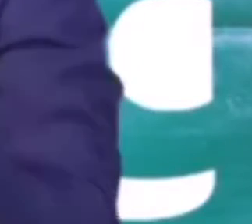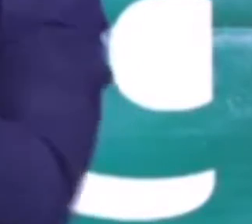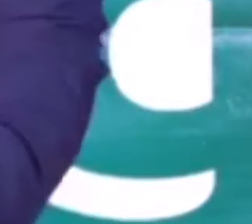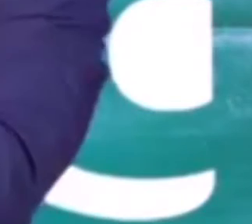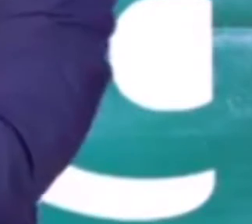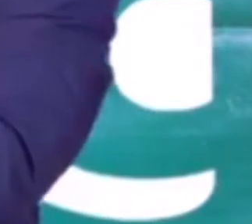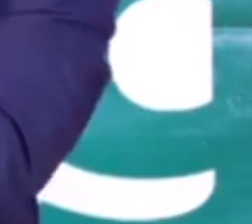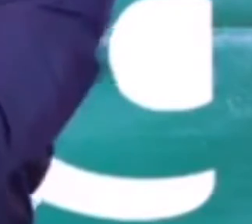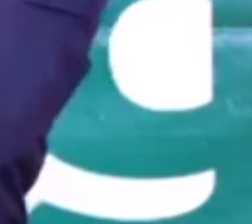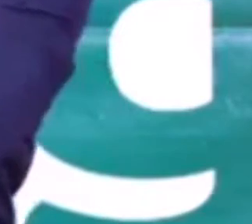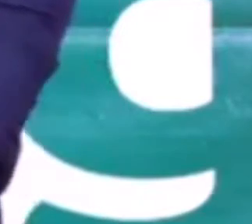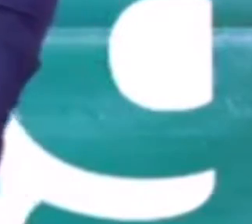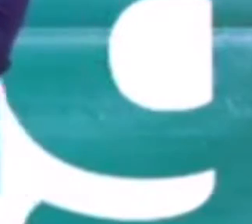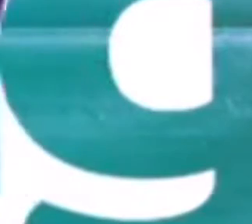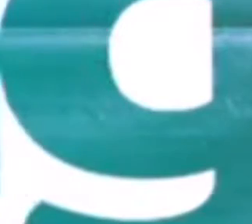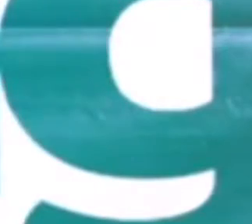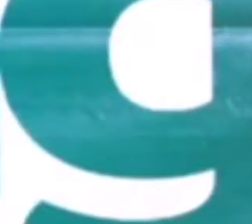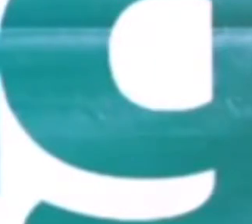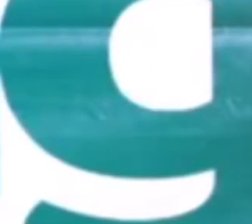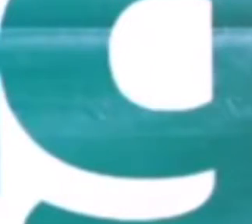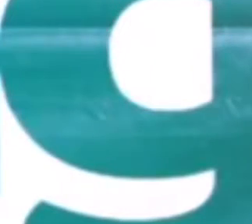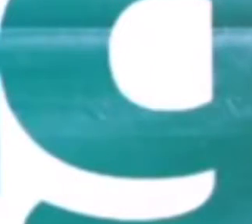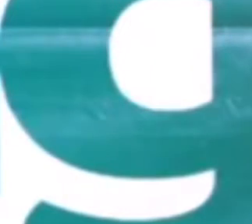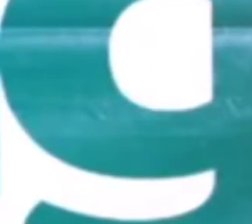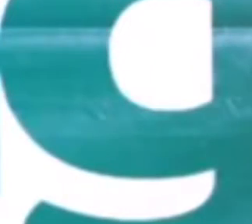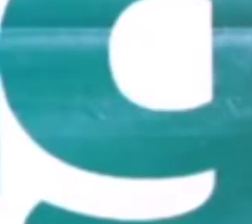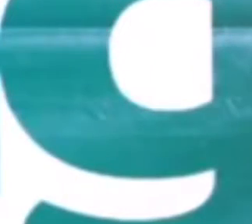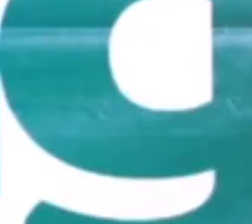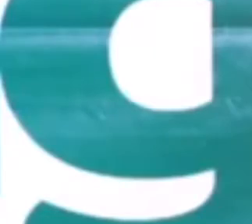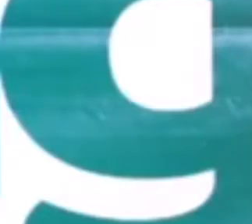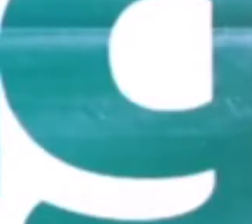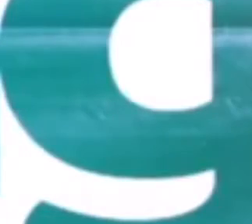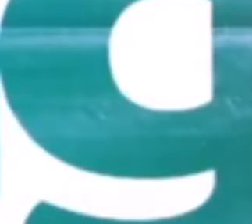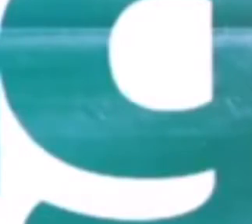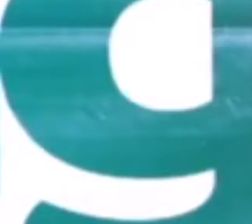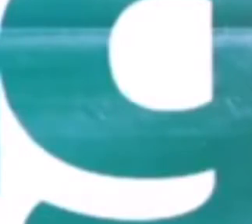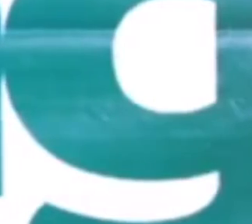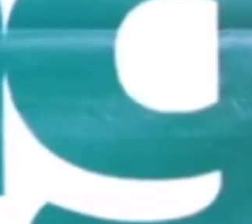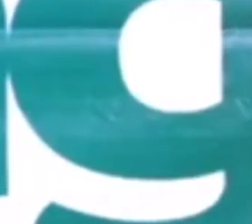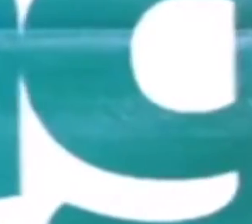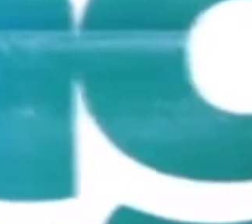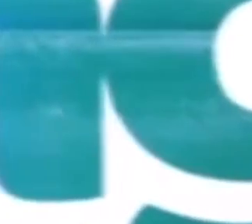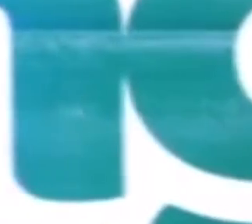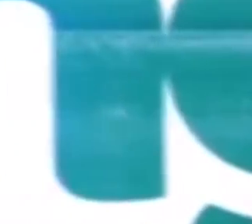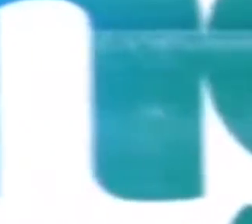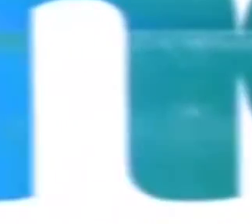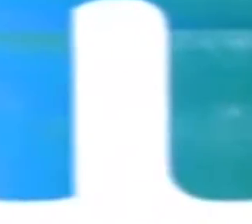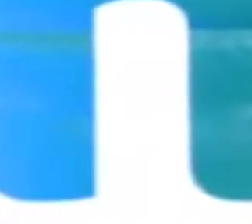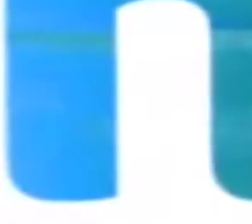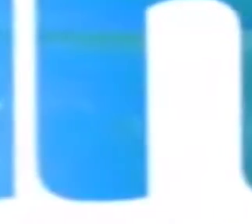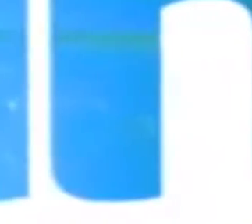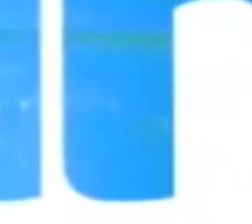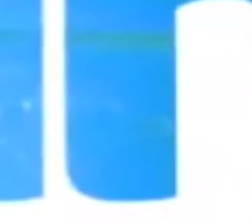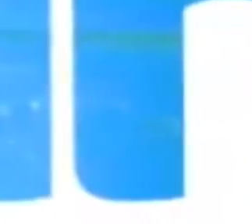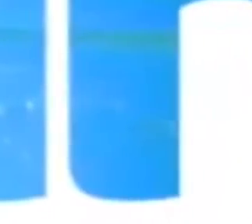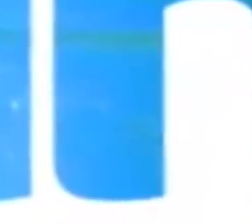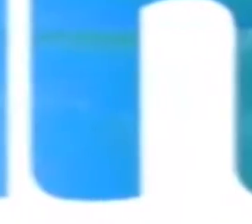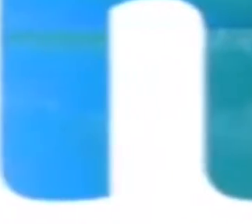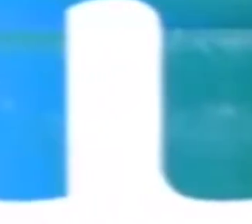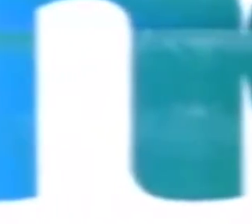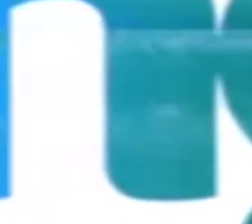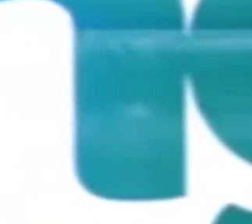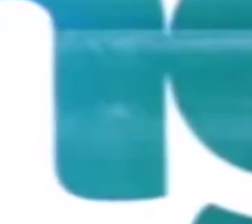fire, fire, fire, fire, fall on me. Oh, fire,